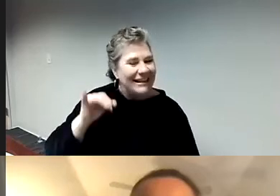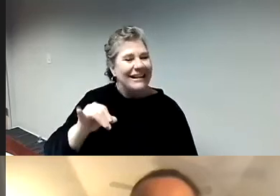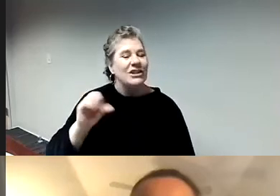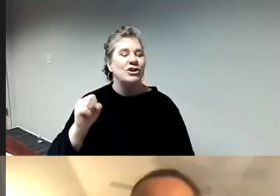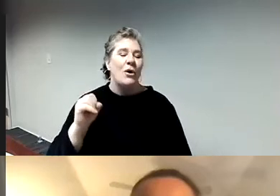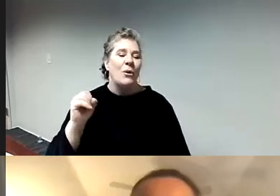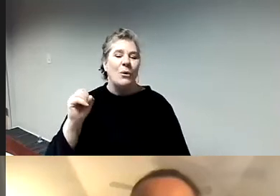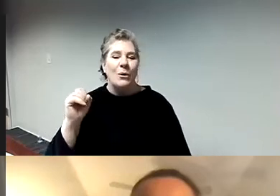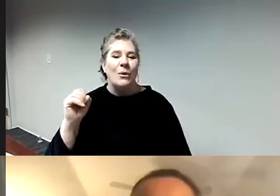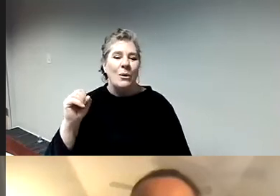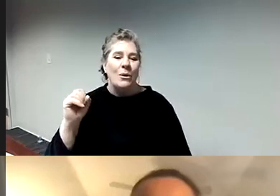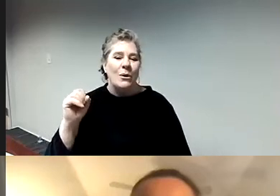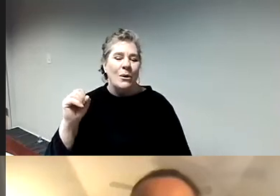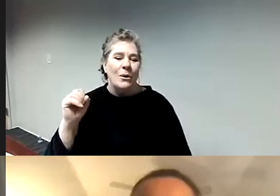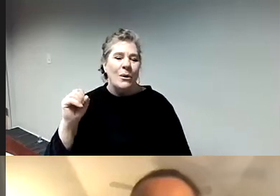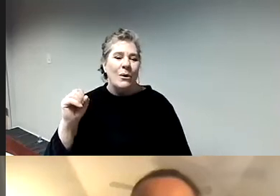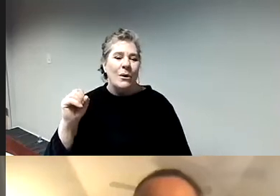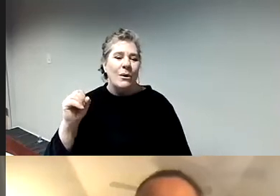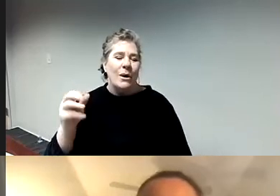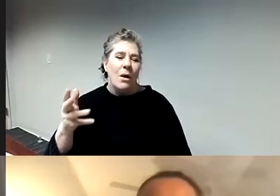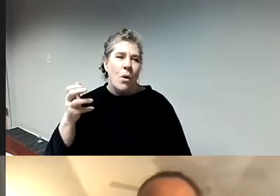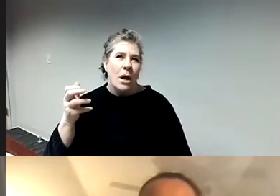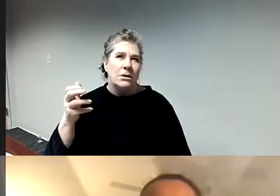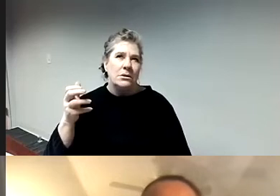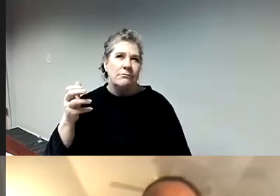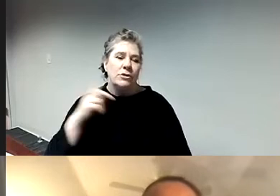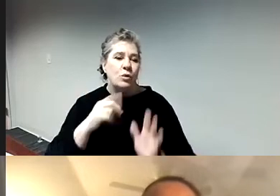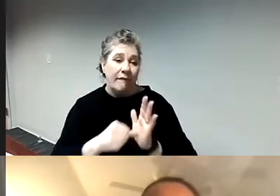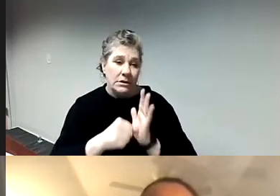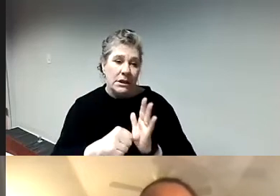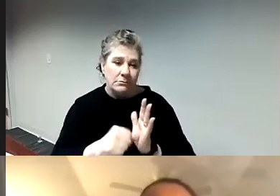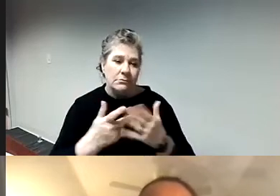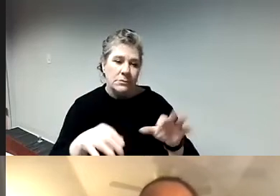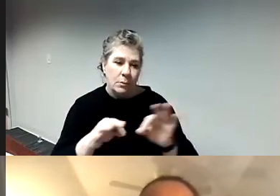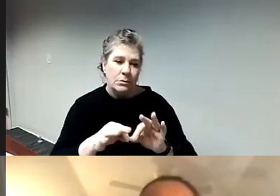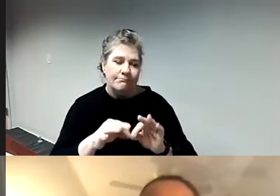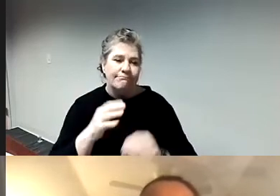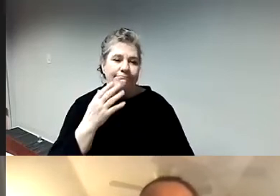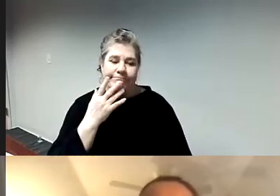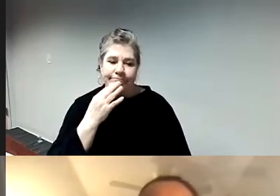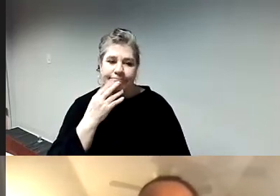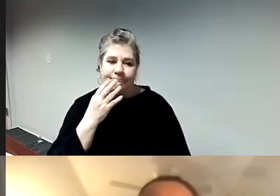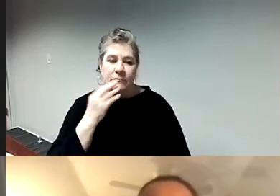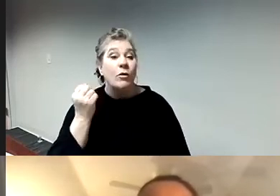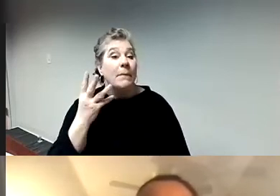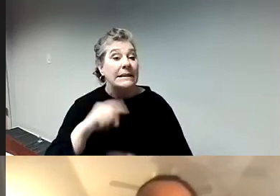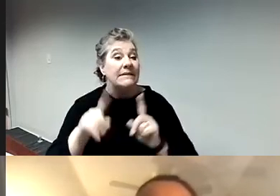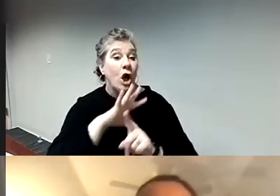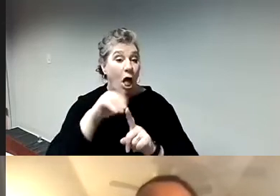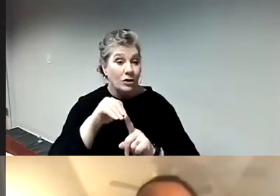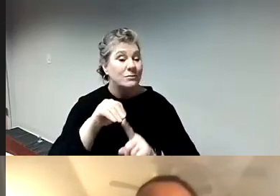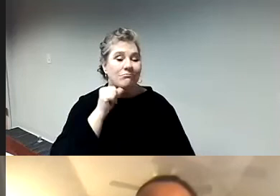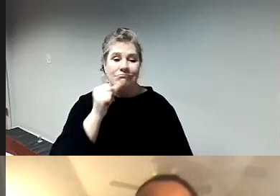And so I want to emphasize specifically that like for a lot of different cultures, they might